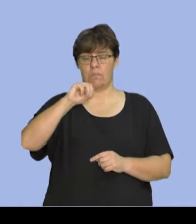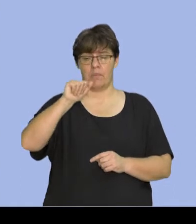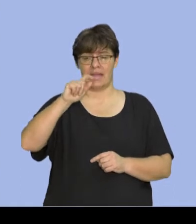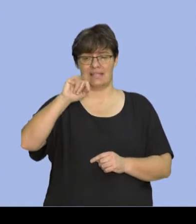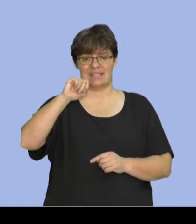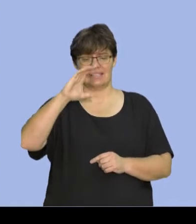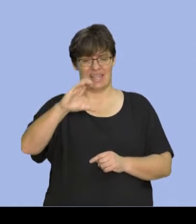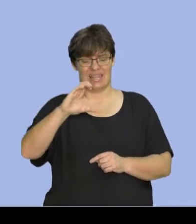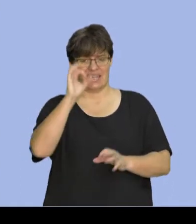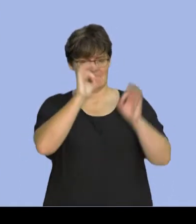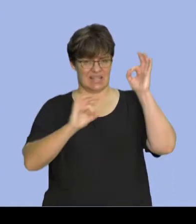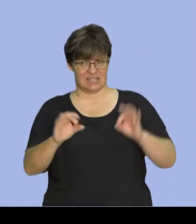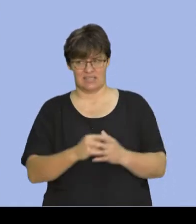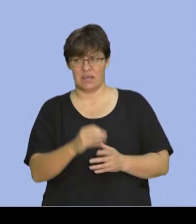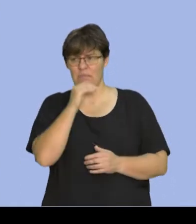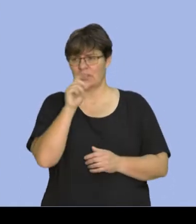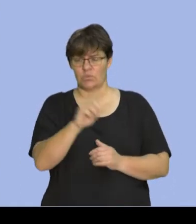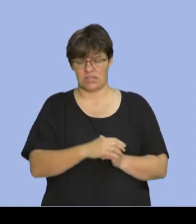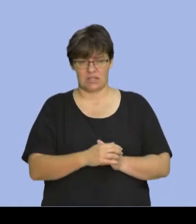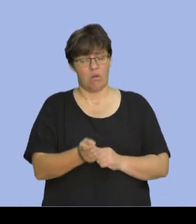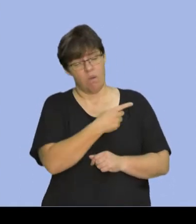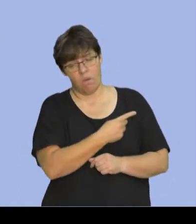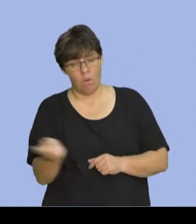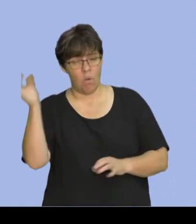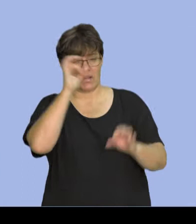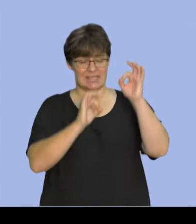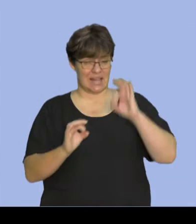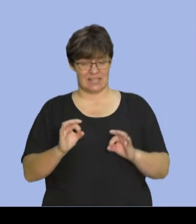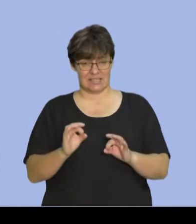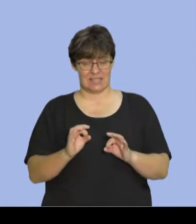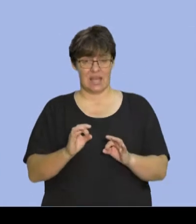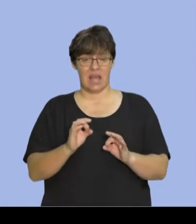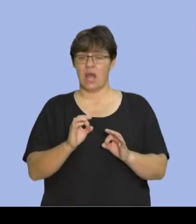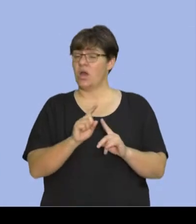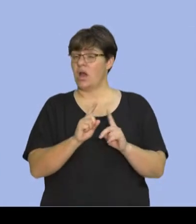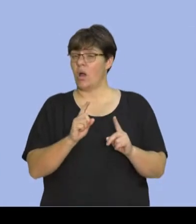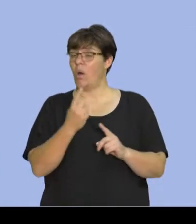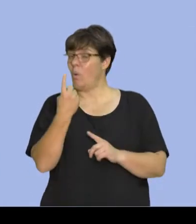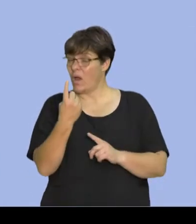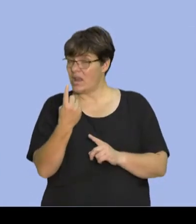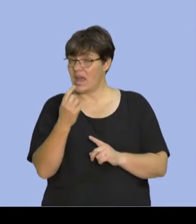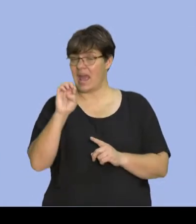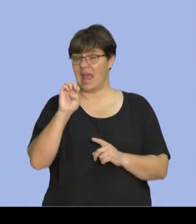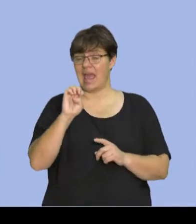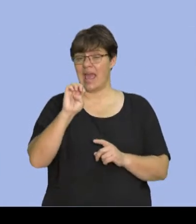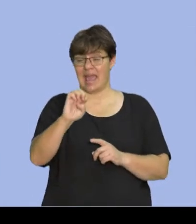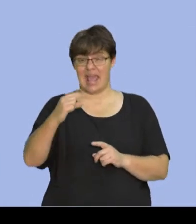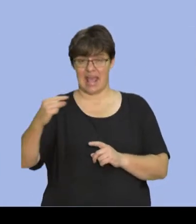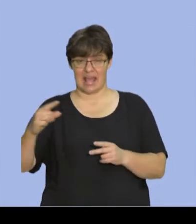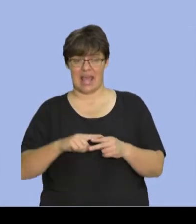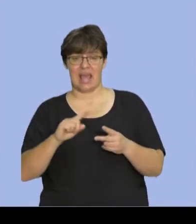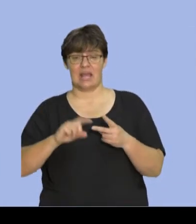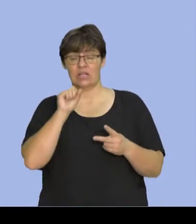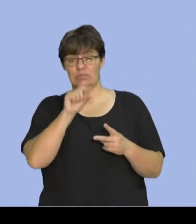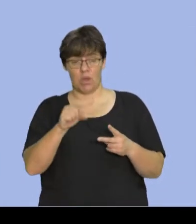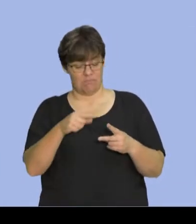somatic cells refer to? All cells except the egg and sperm. So the